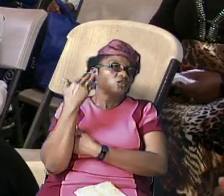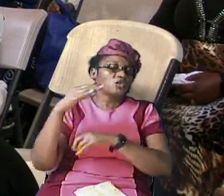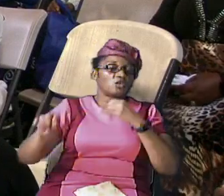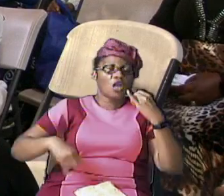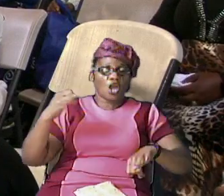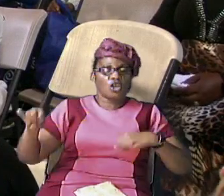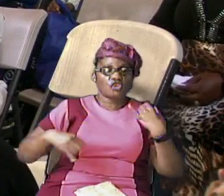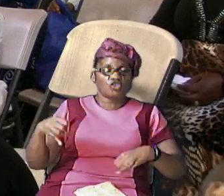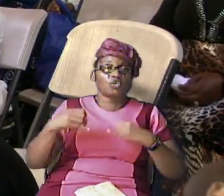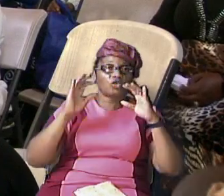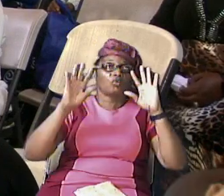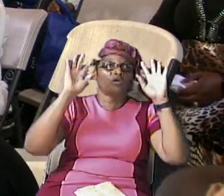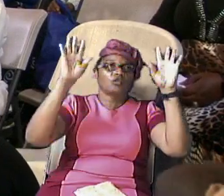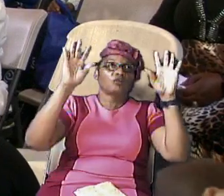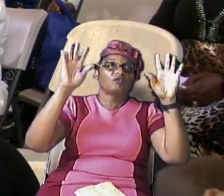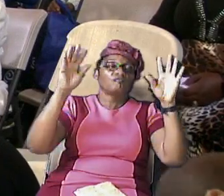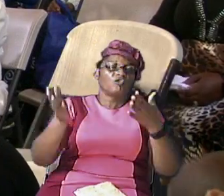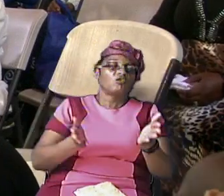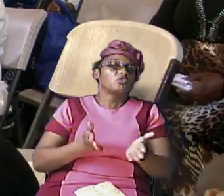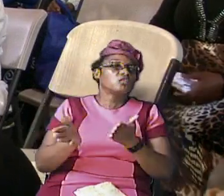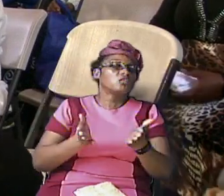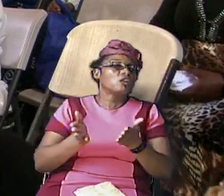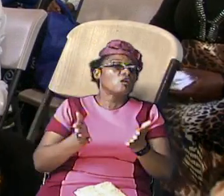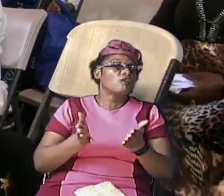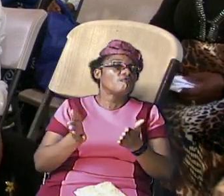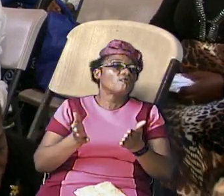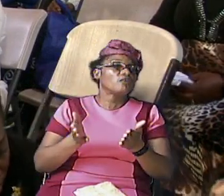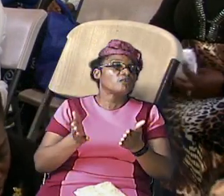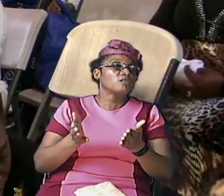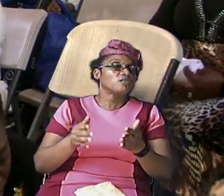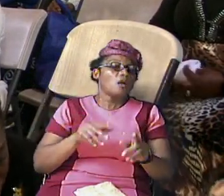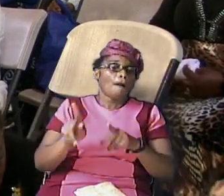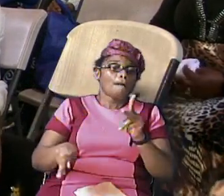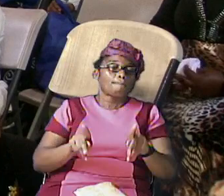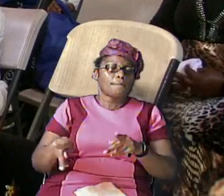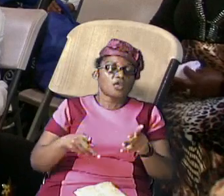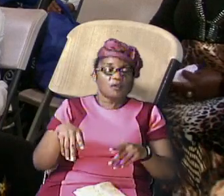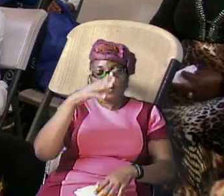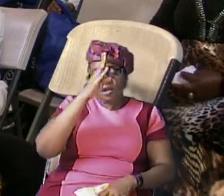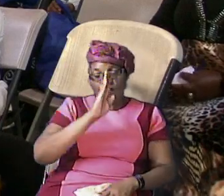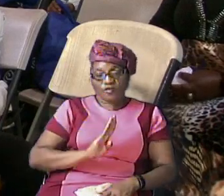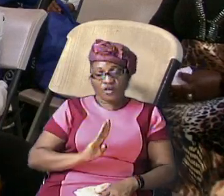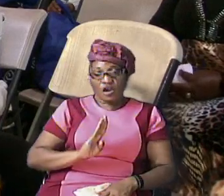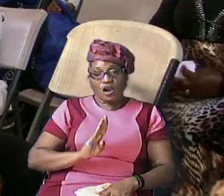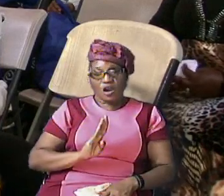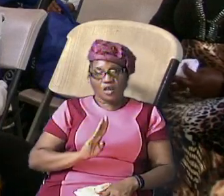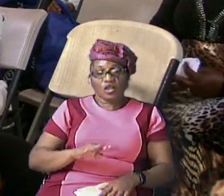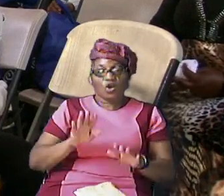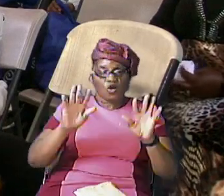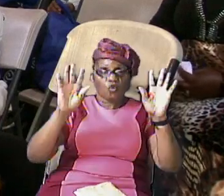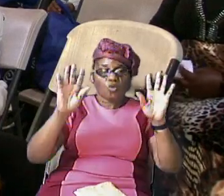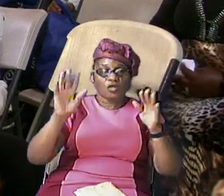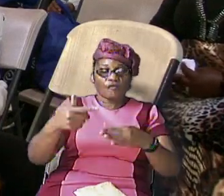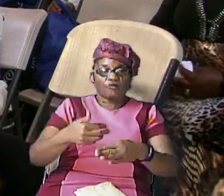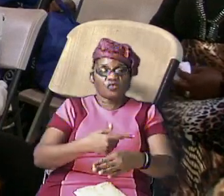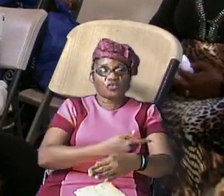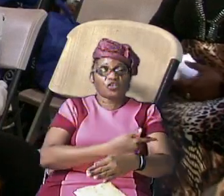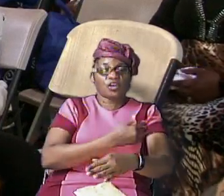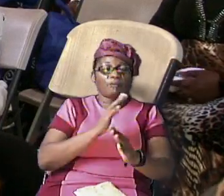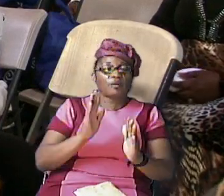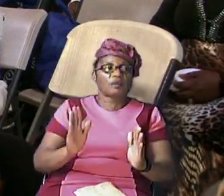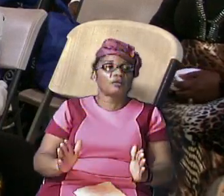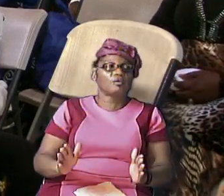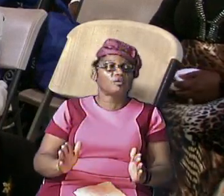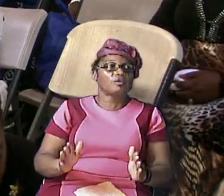this wonderful service, wonderful people of God, the wonderful shepherd,